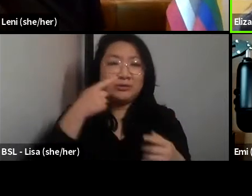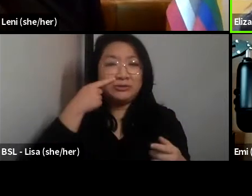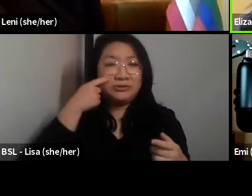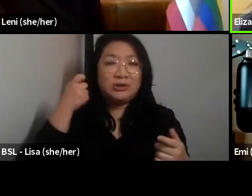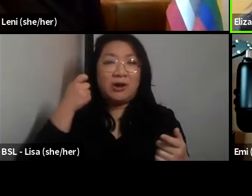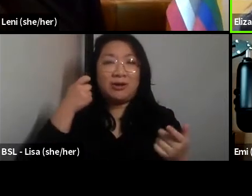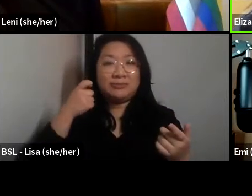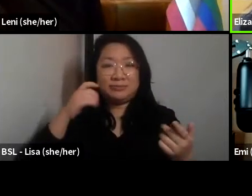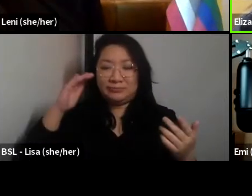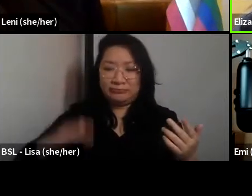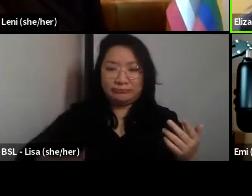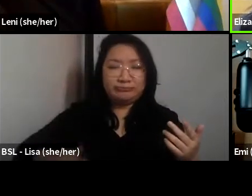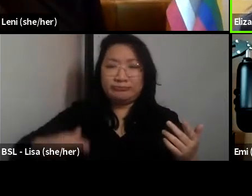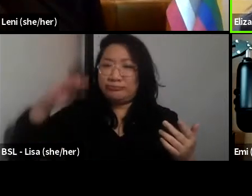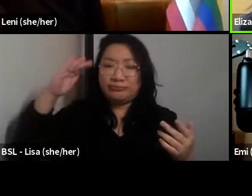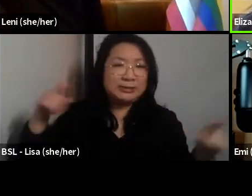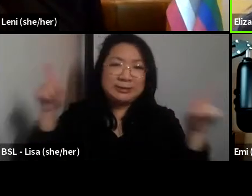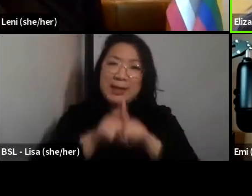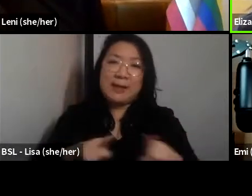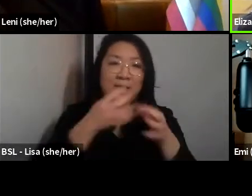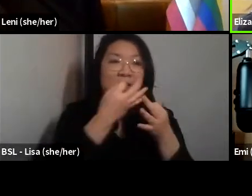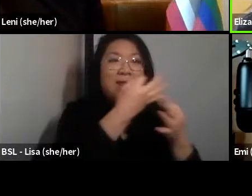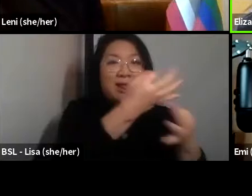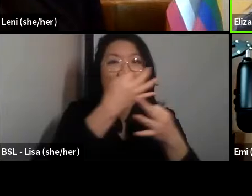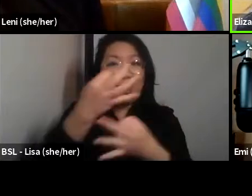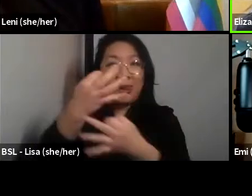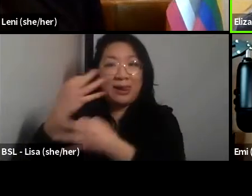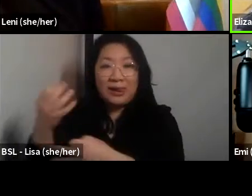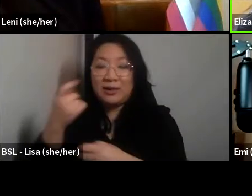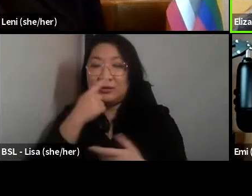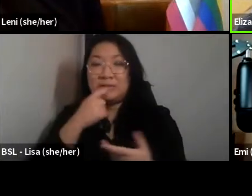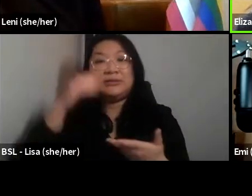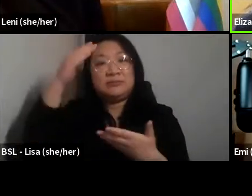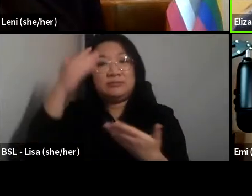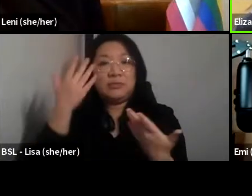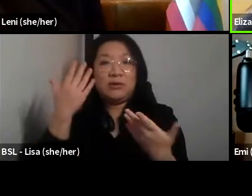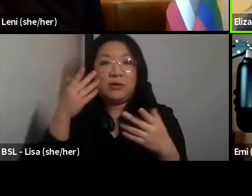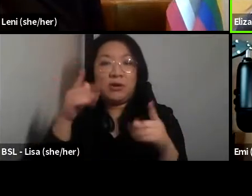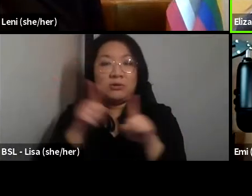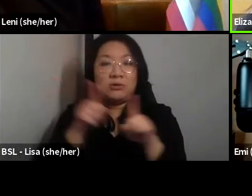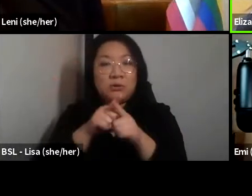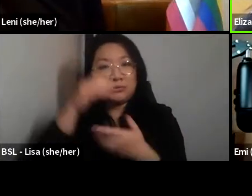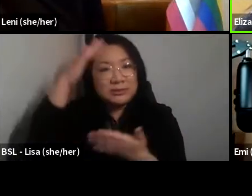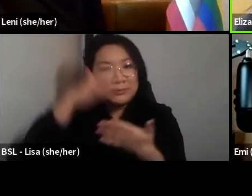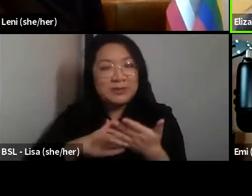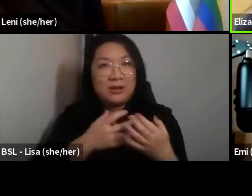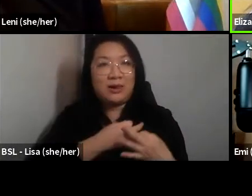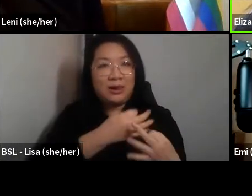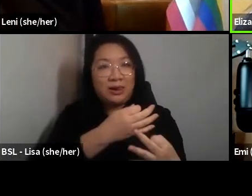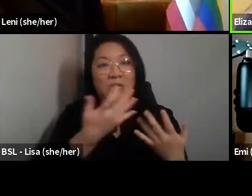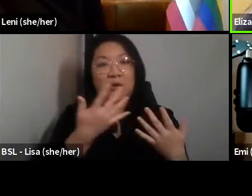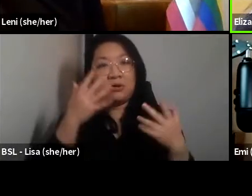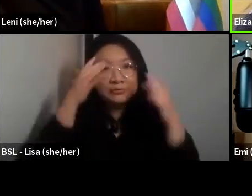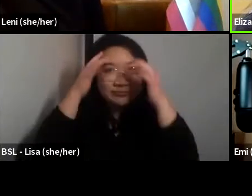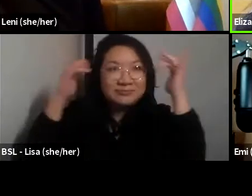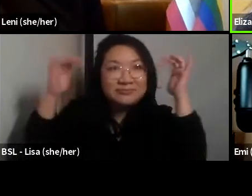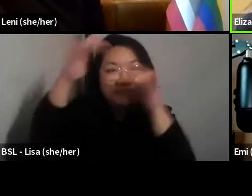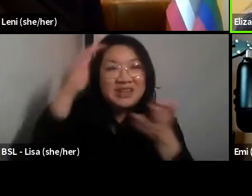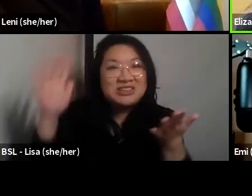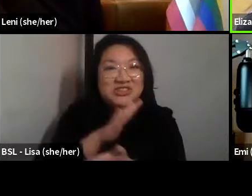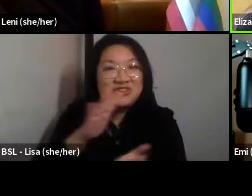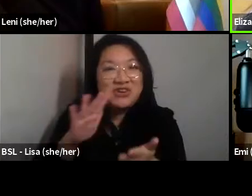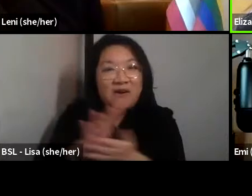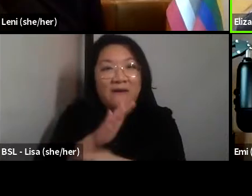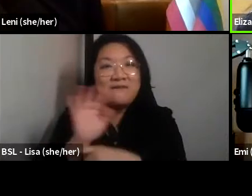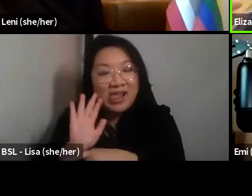someone I was in love with. And I have a great capacity for experiencing ecstasy while listening to music, watching films,